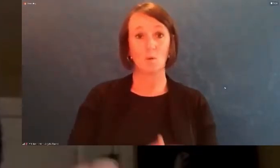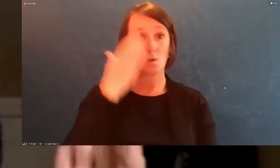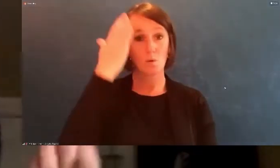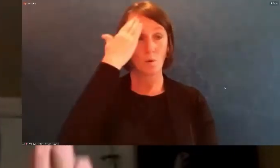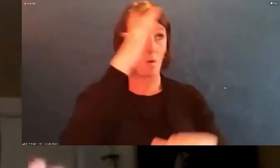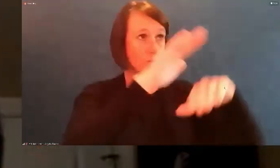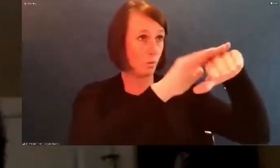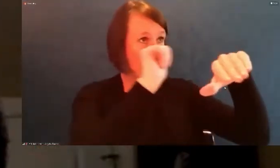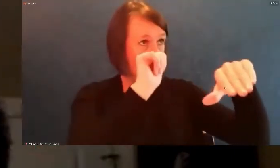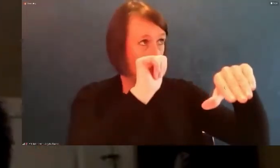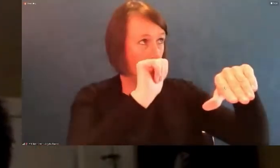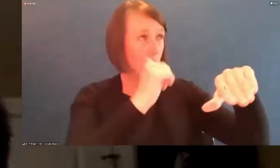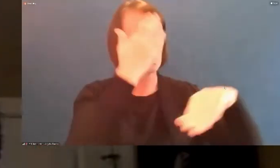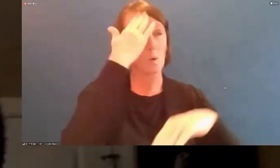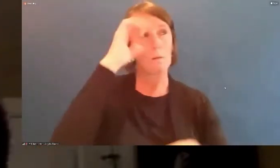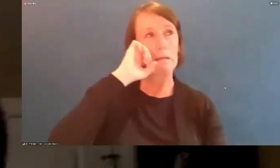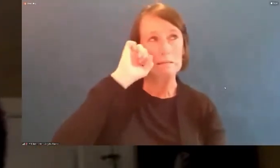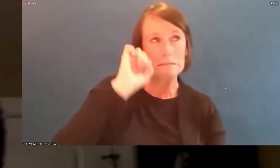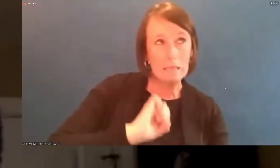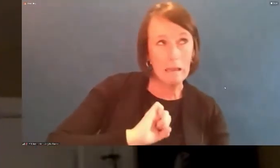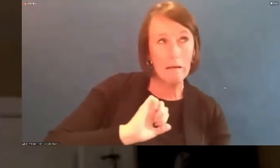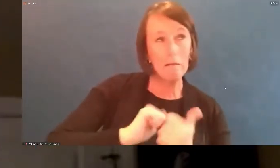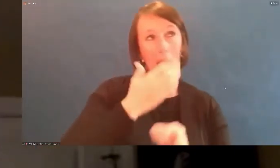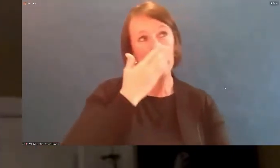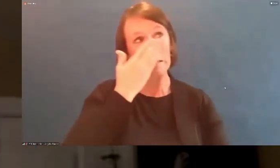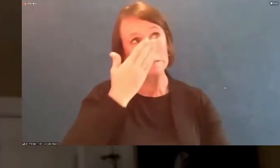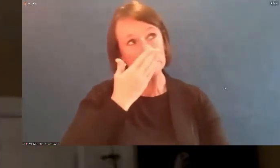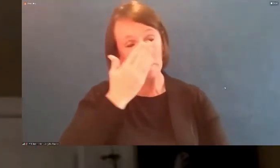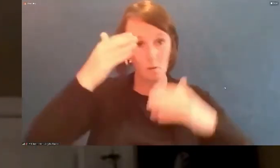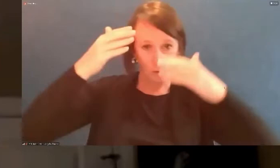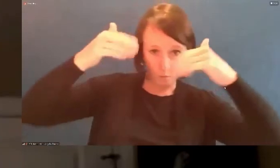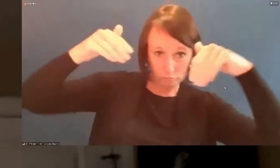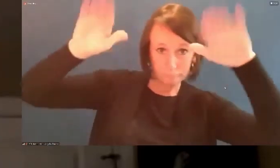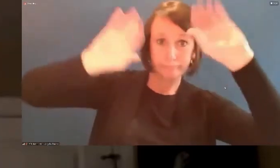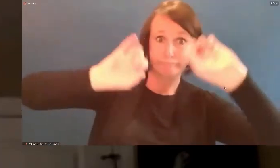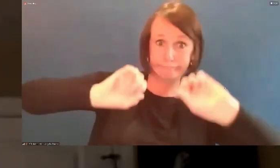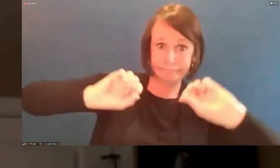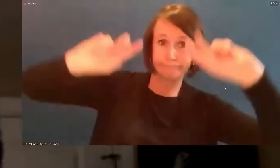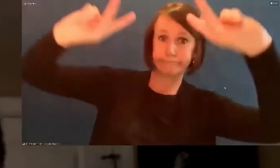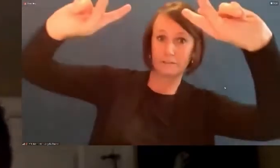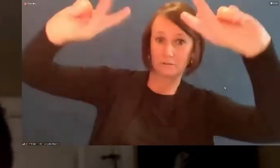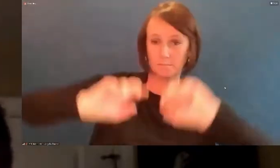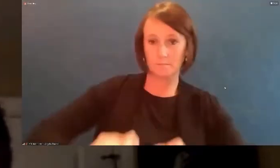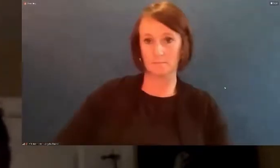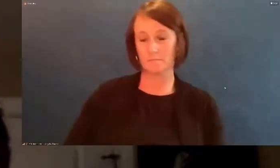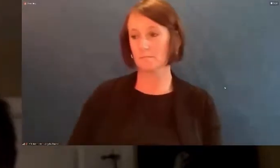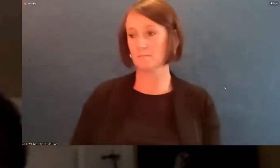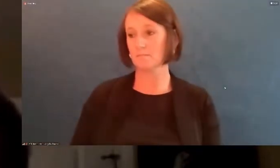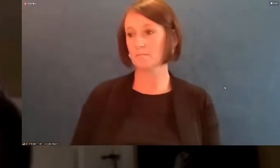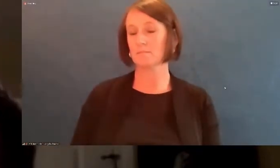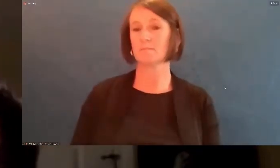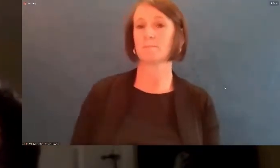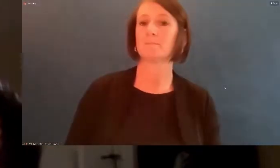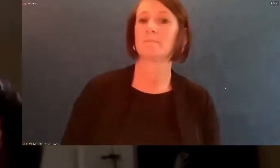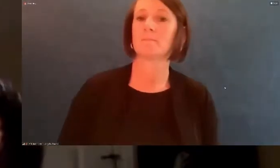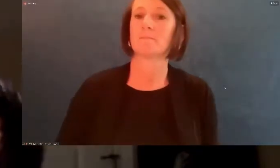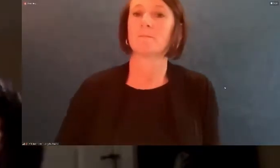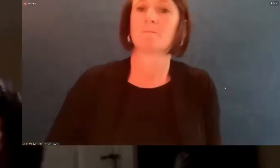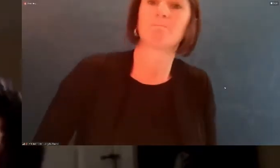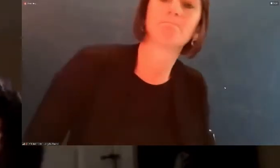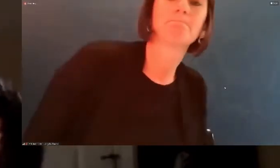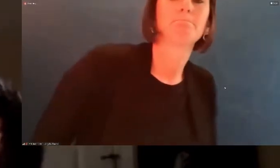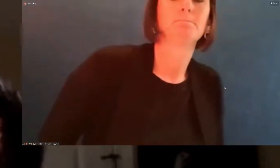you know what they sound like, you know how to send them away. That's why northerners, they always keep their little thumbnails long, in case you gotta